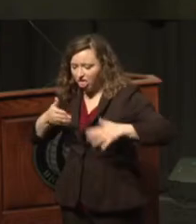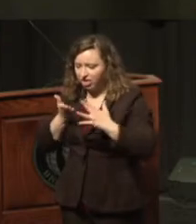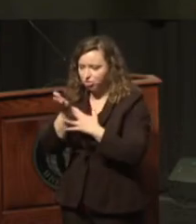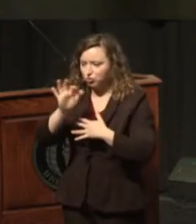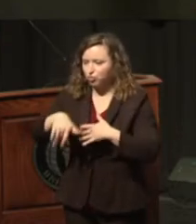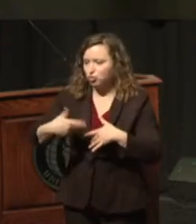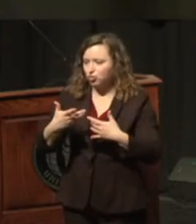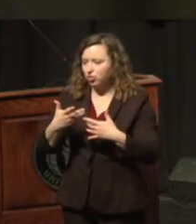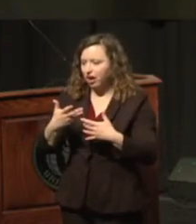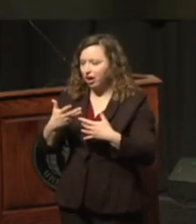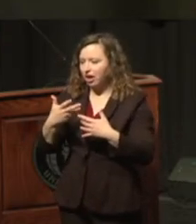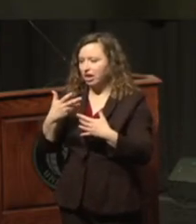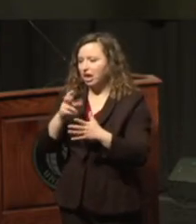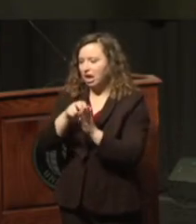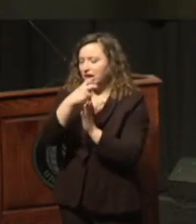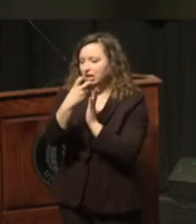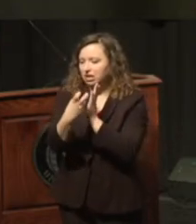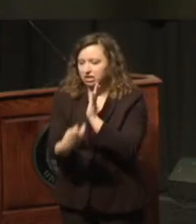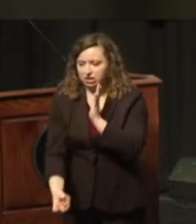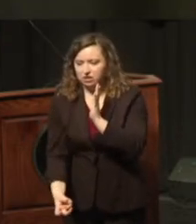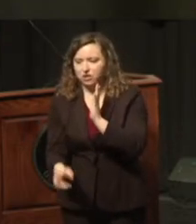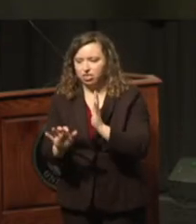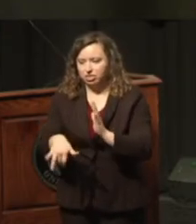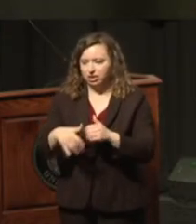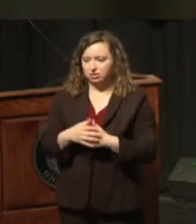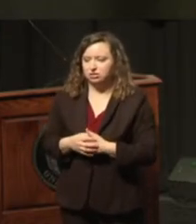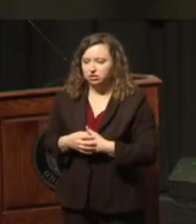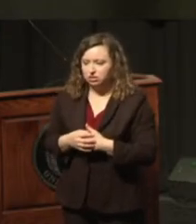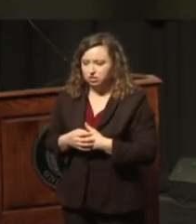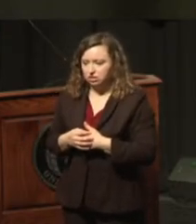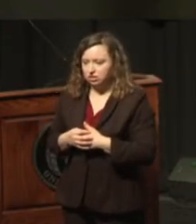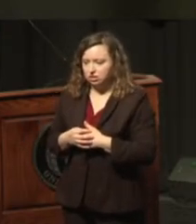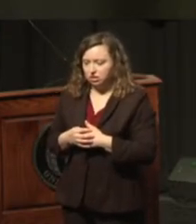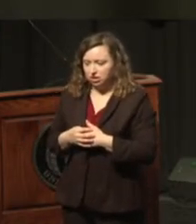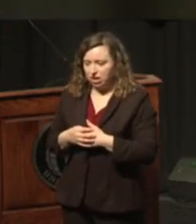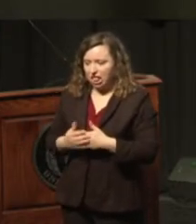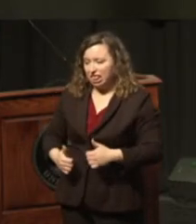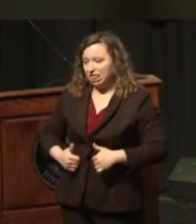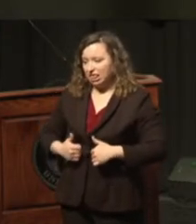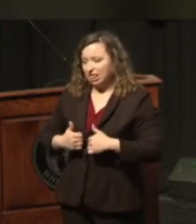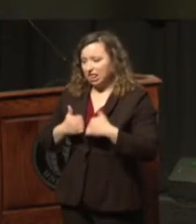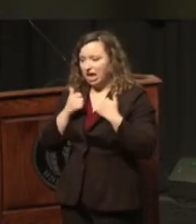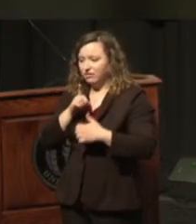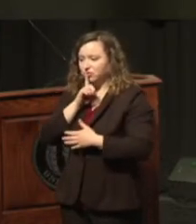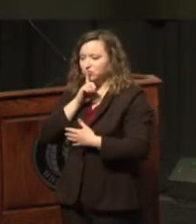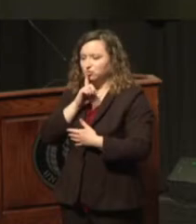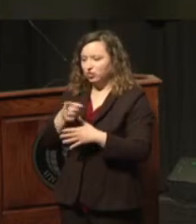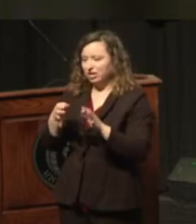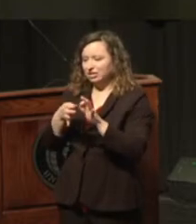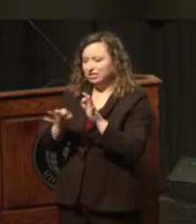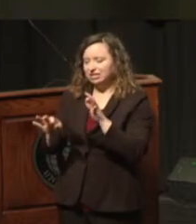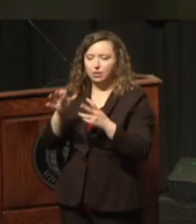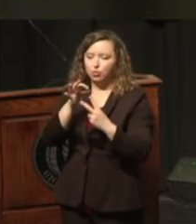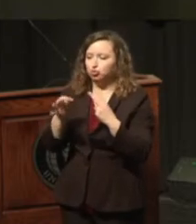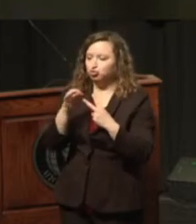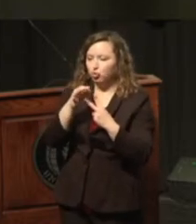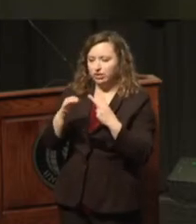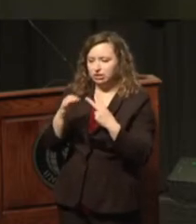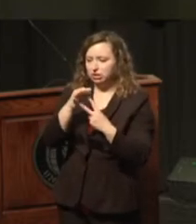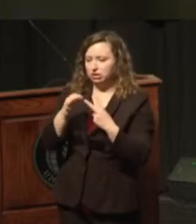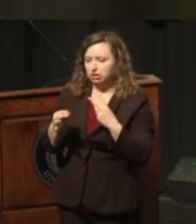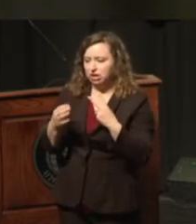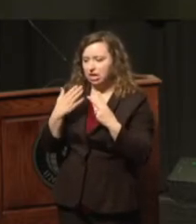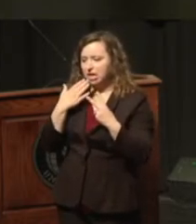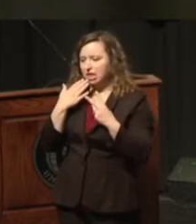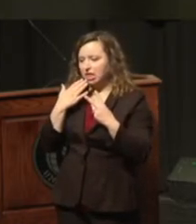about that. What I want to focus on is what he said. Life, that really is. You have a simple choice. You either get busy